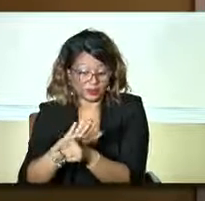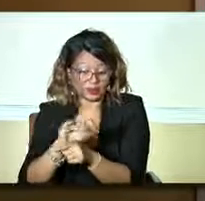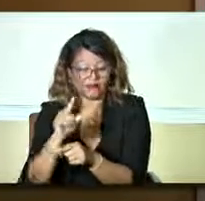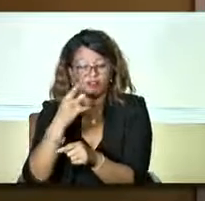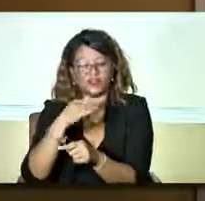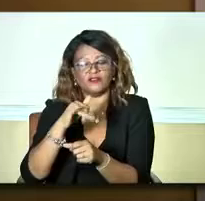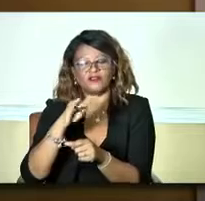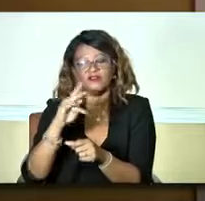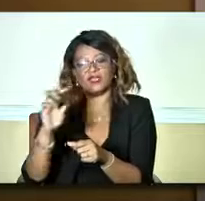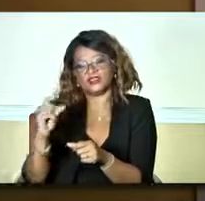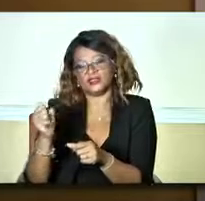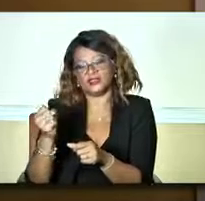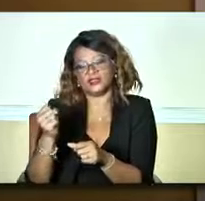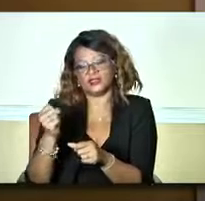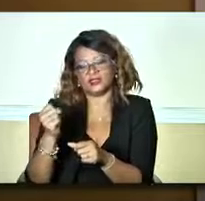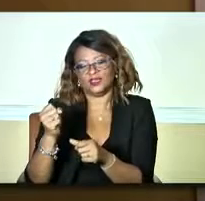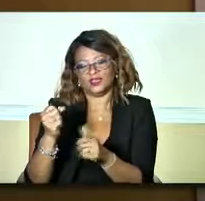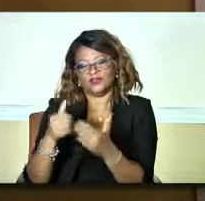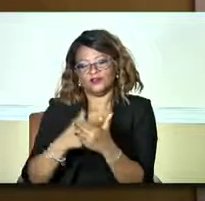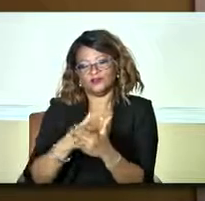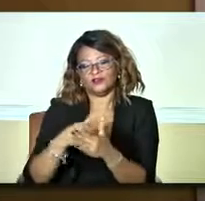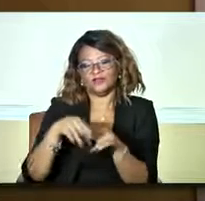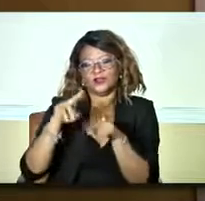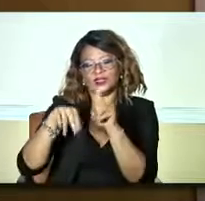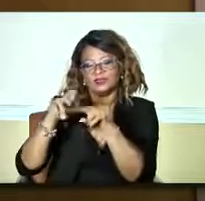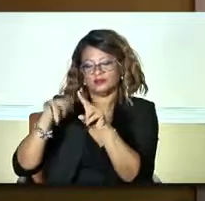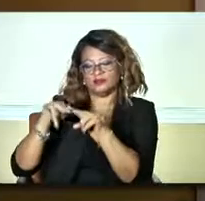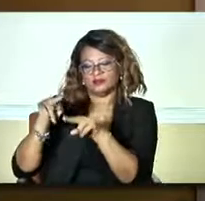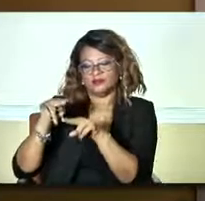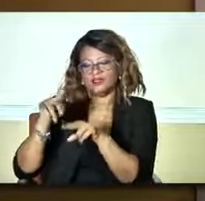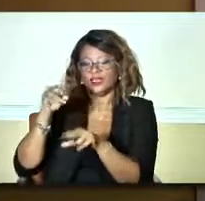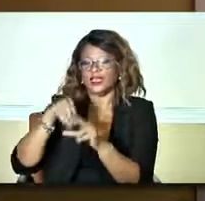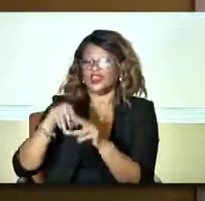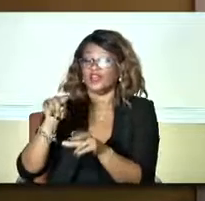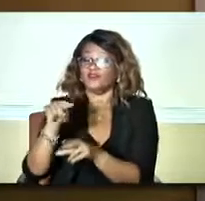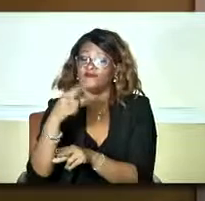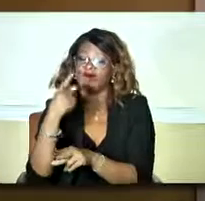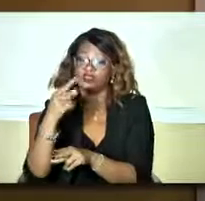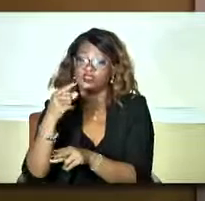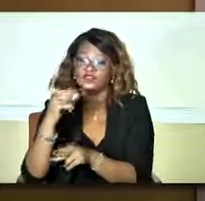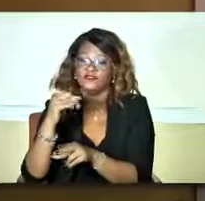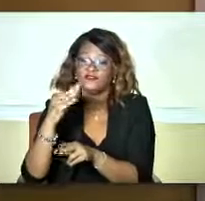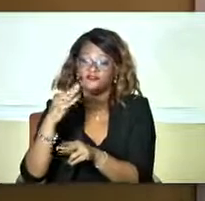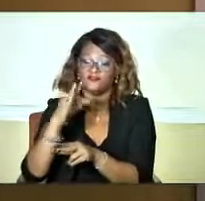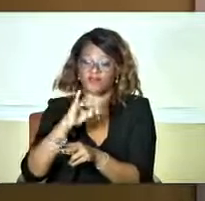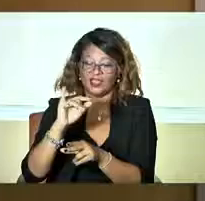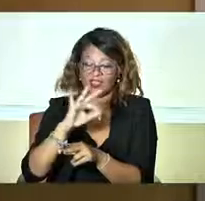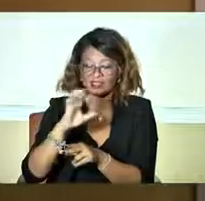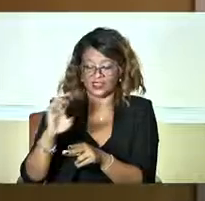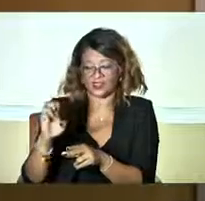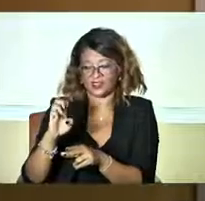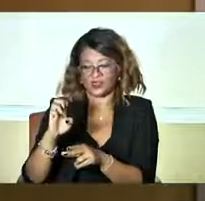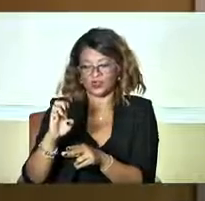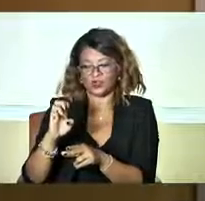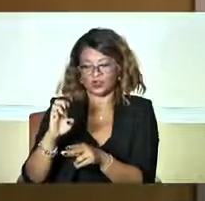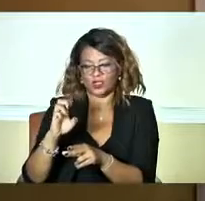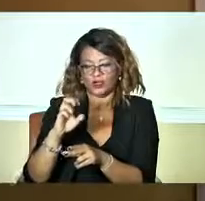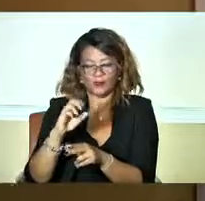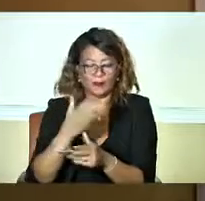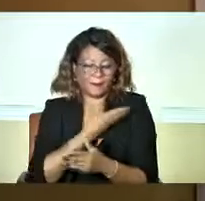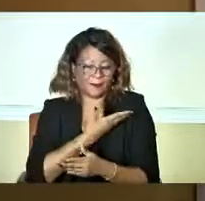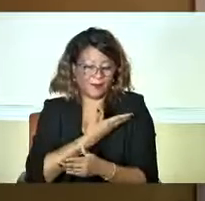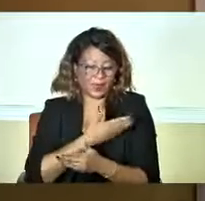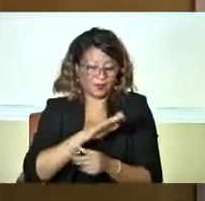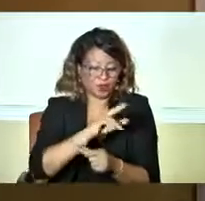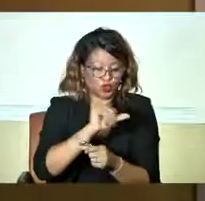phase of our renovations. And within that first phase, we will have the pediatric